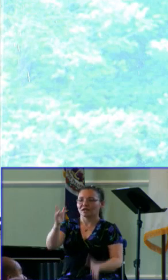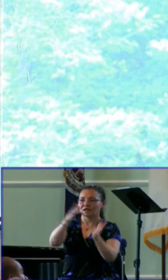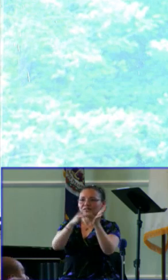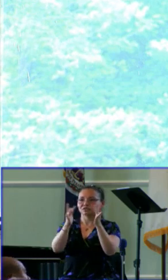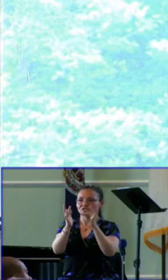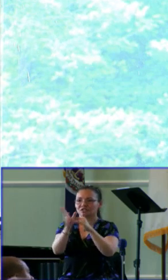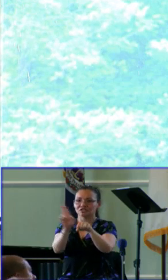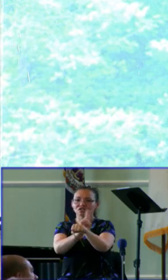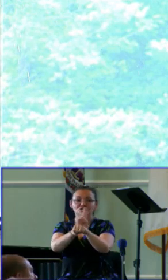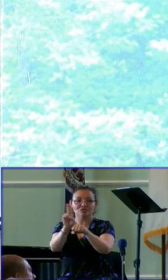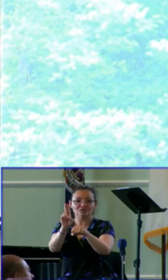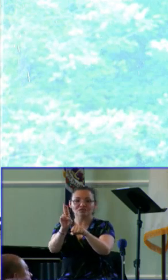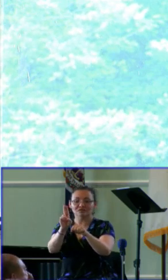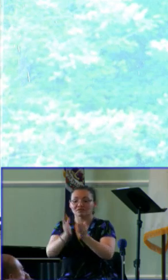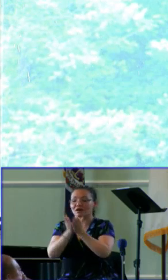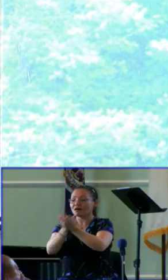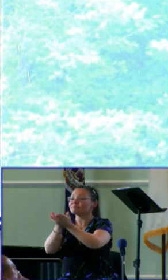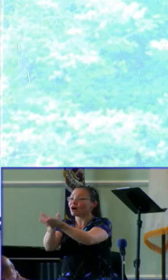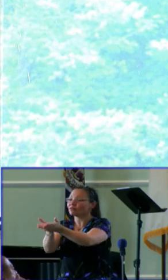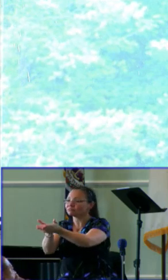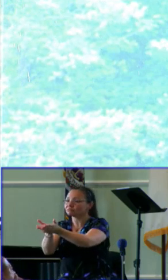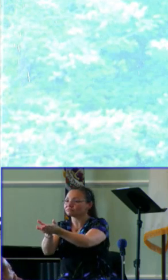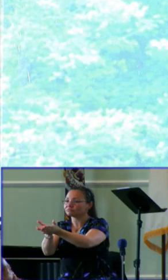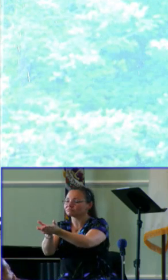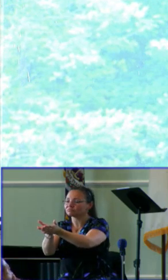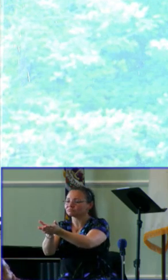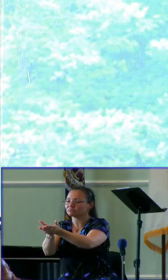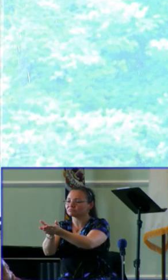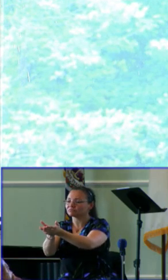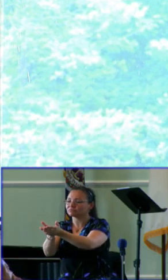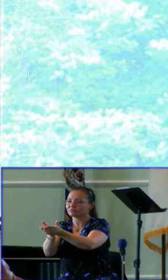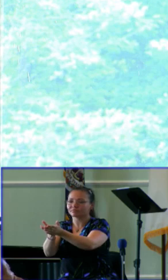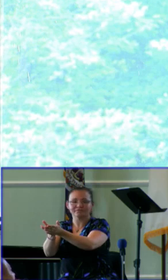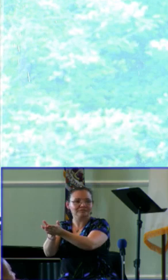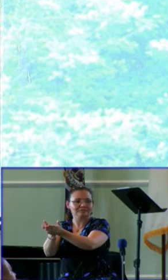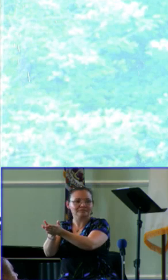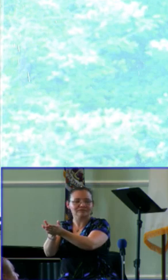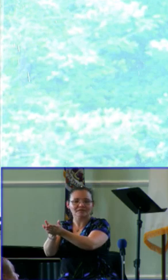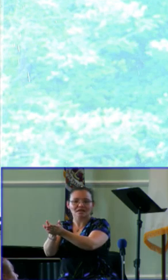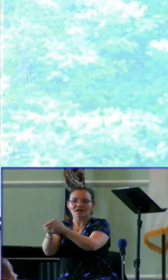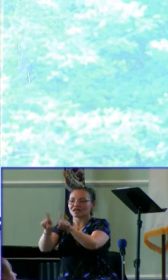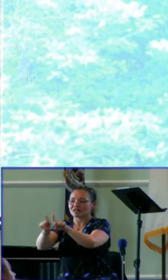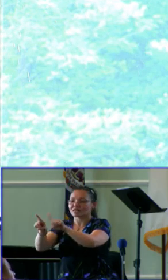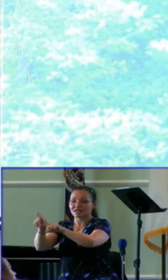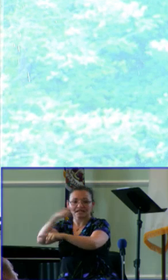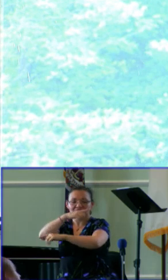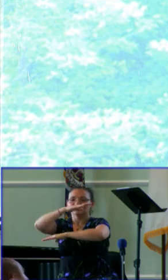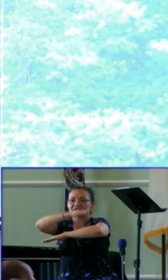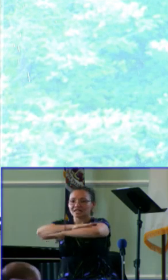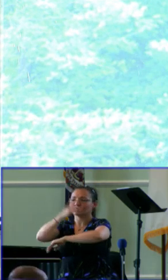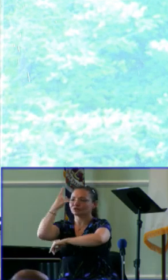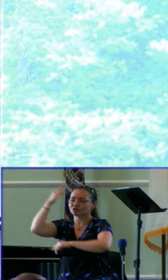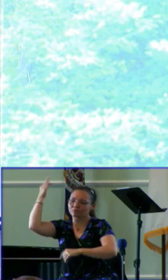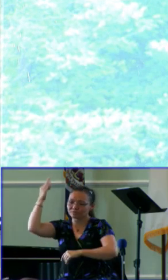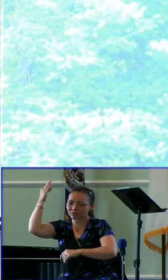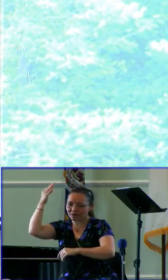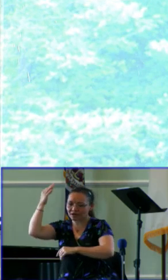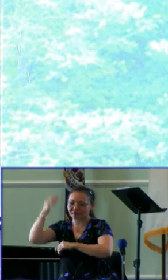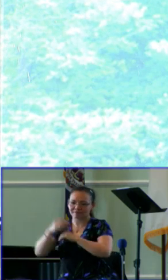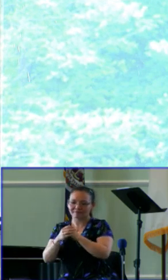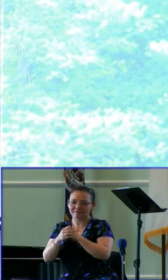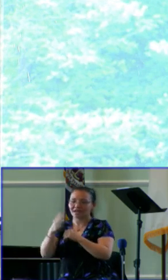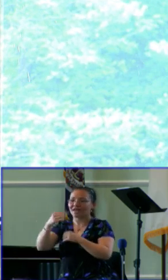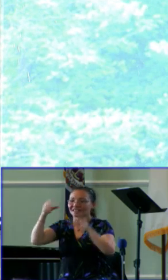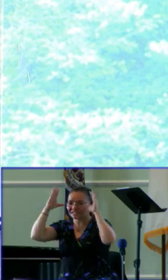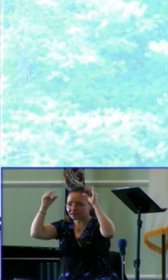Jesus used a boat as his what? His pulpit. And he preached. And he taught